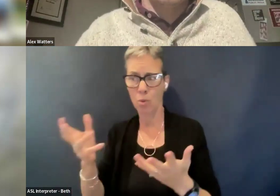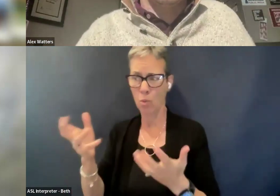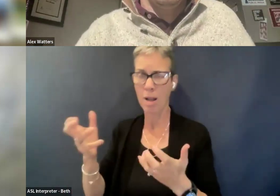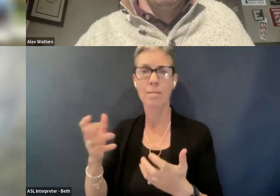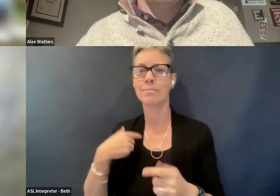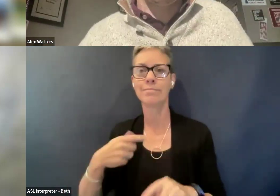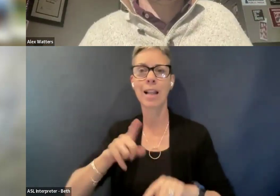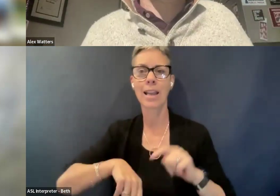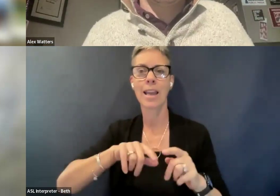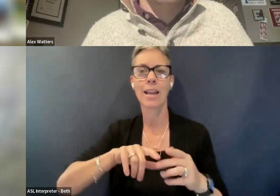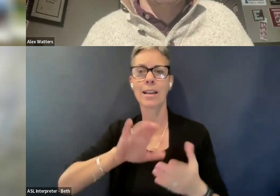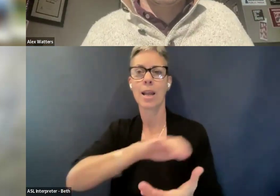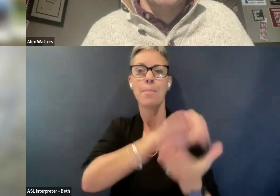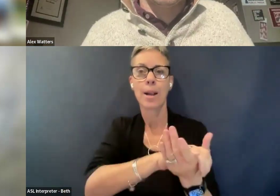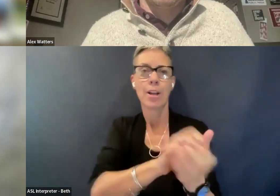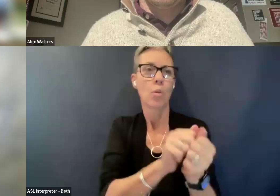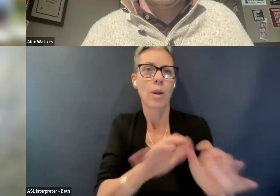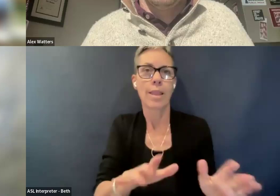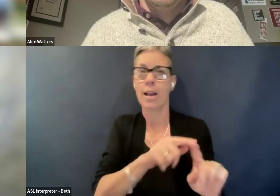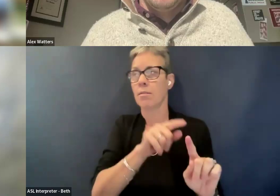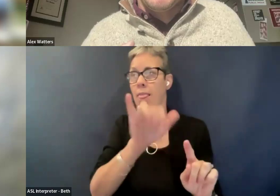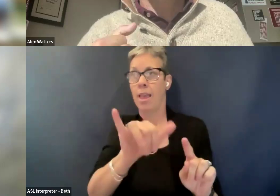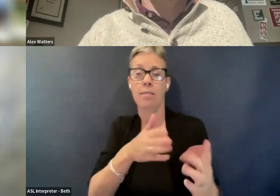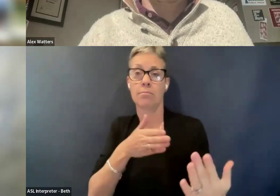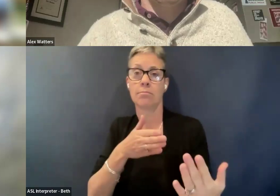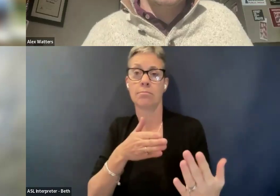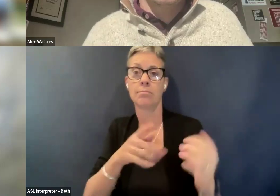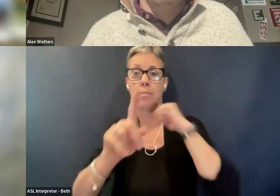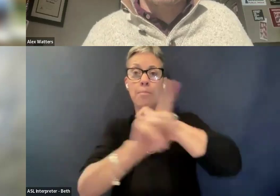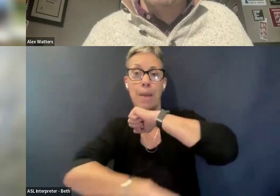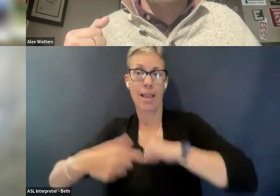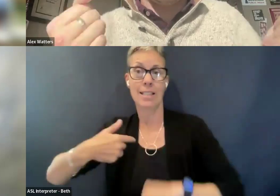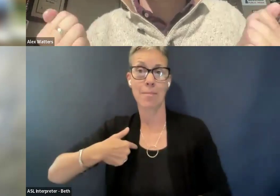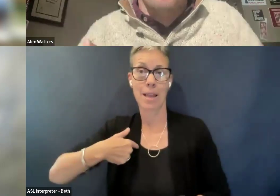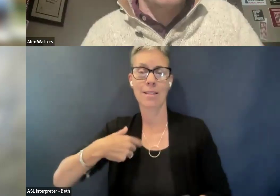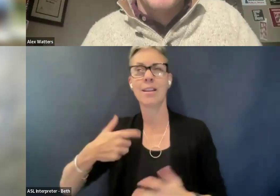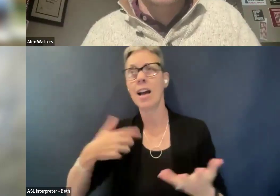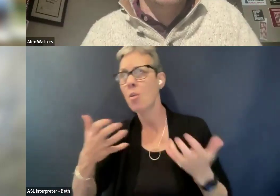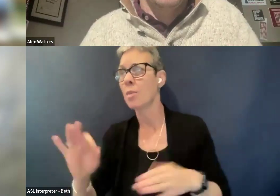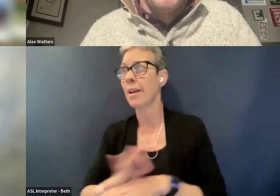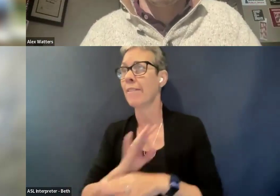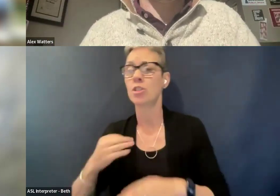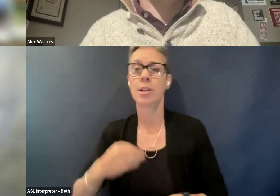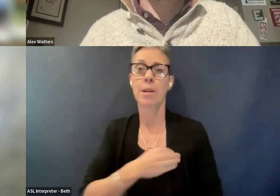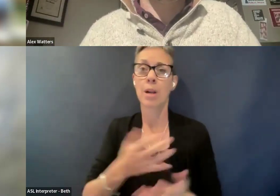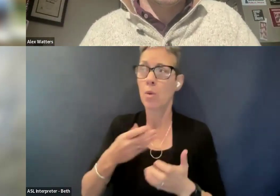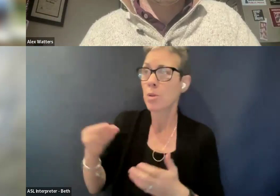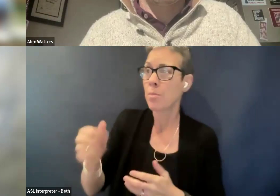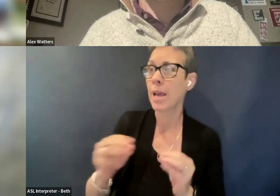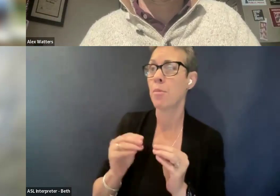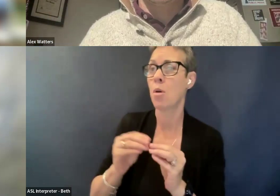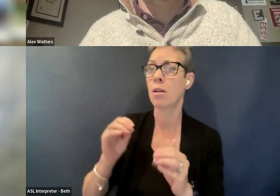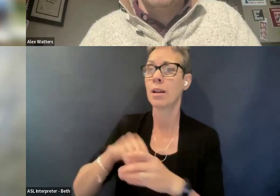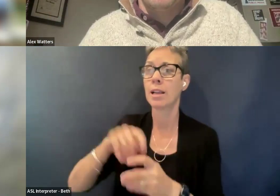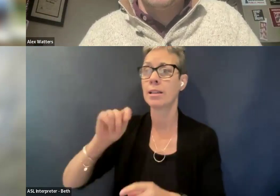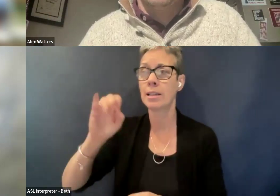get married without those things coming against me. I just want to be a functioning member. I want to pay more in taxes. I want to get a better job.